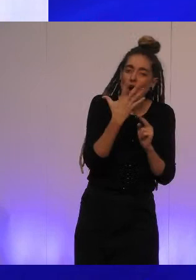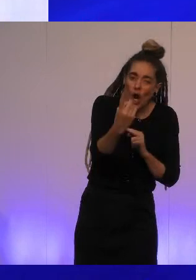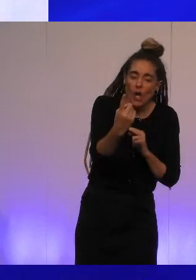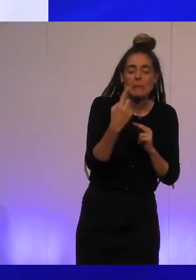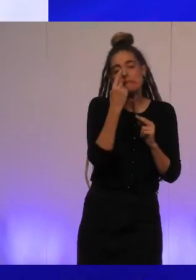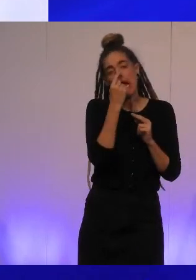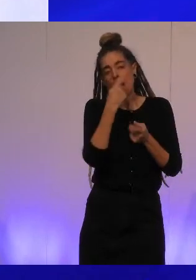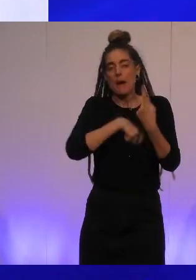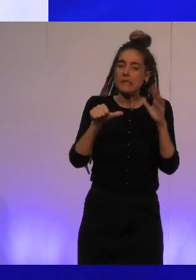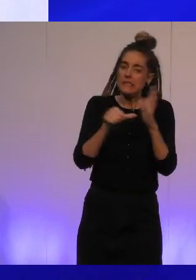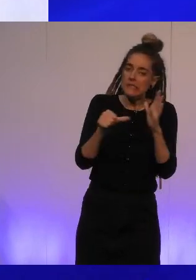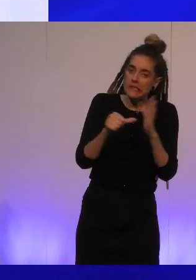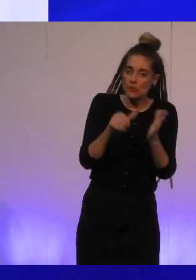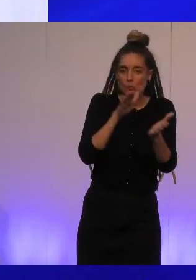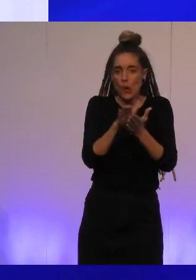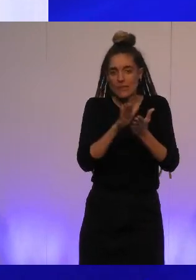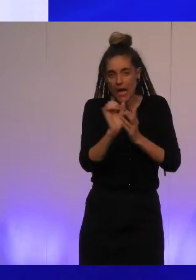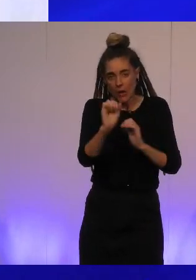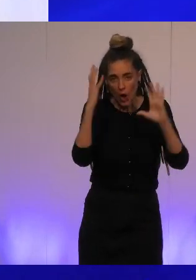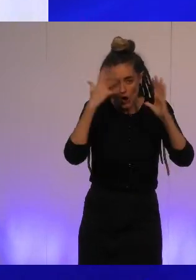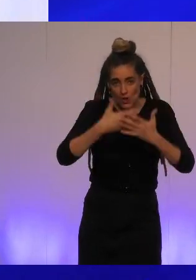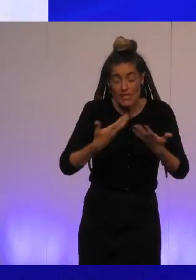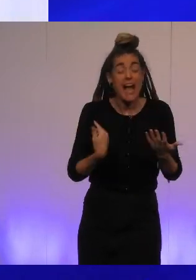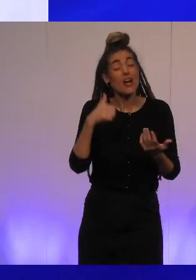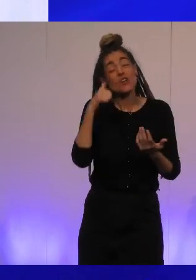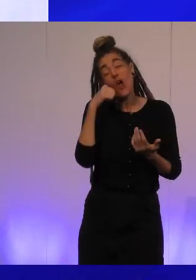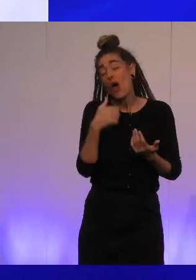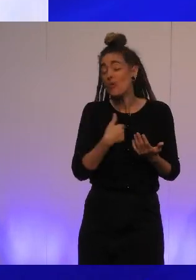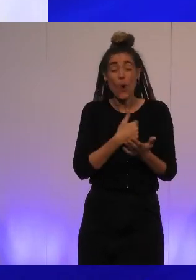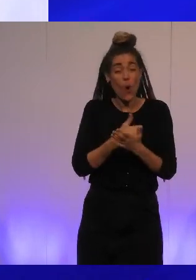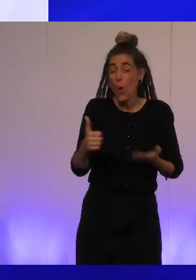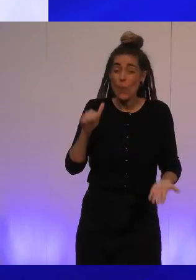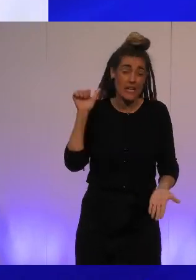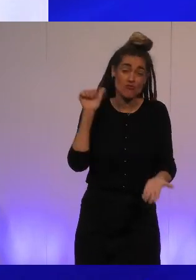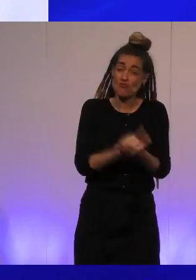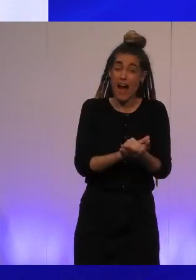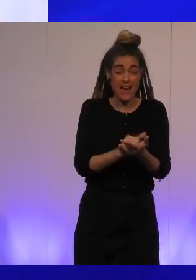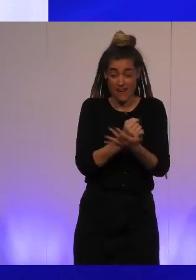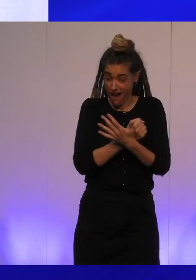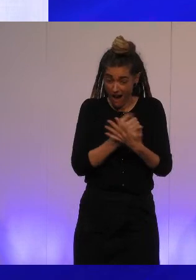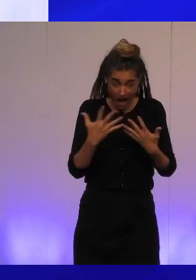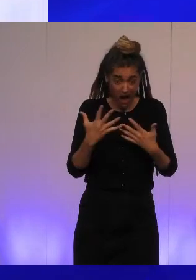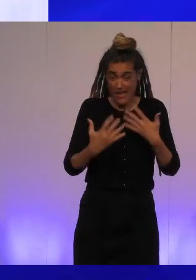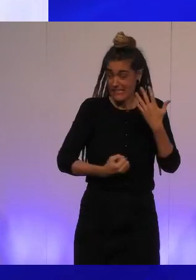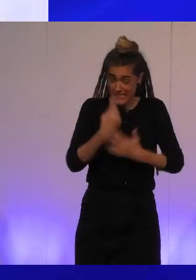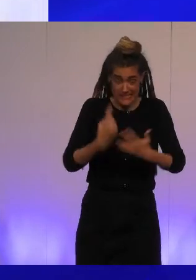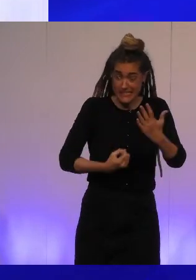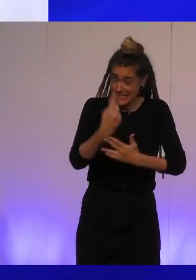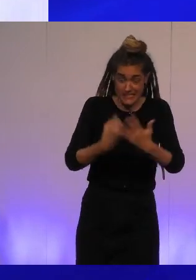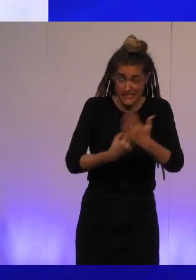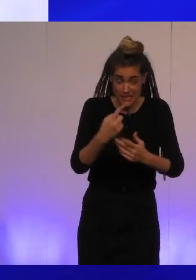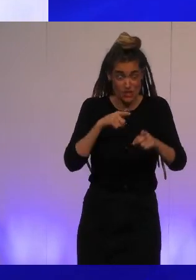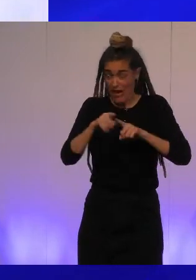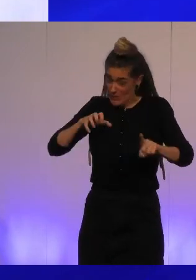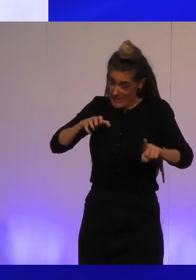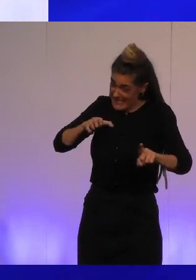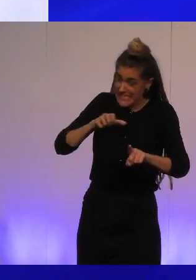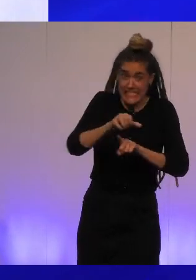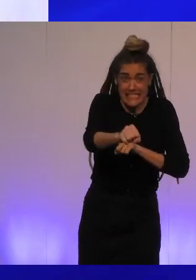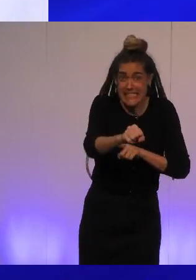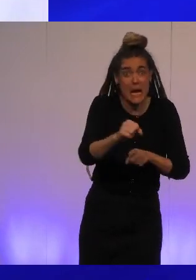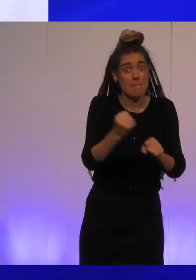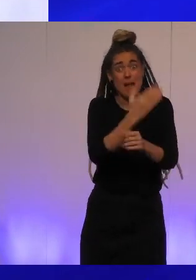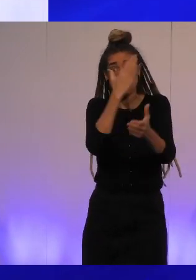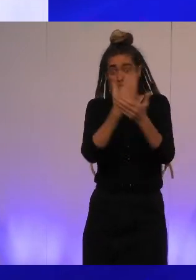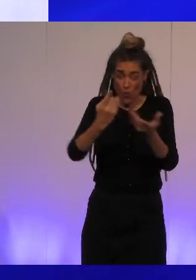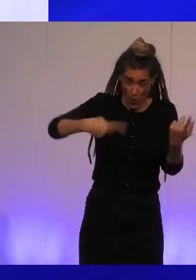concerns. So I know we don't always get it right. There's a lot of happening at the moment, and keeping up with everything and making sure we're